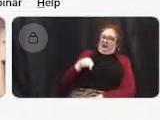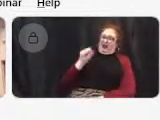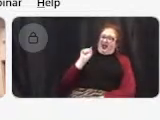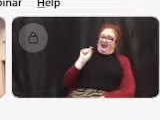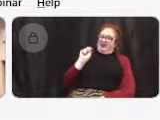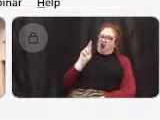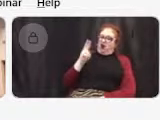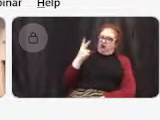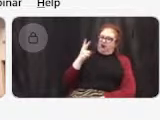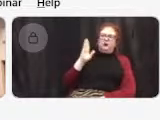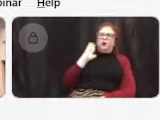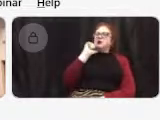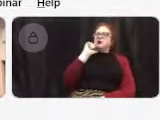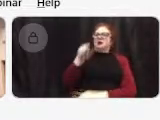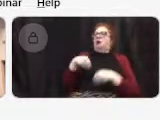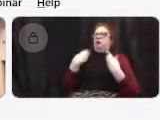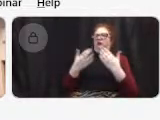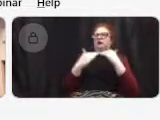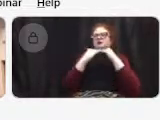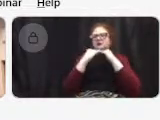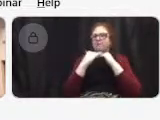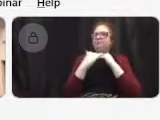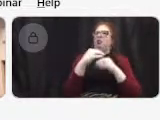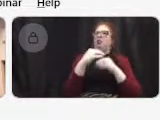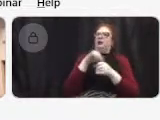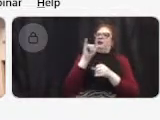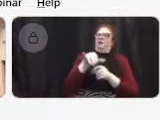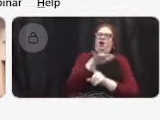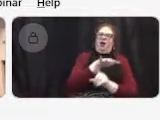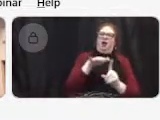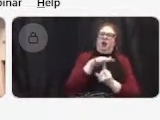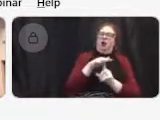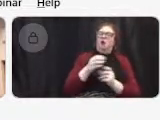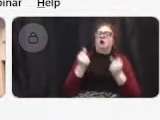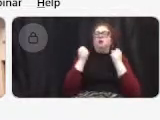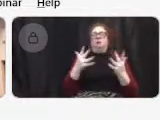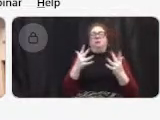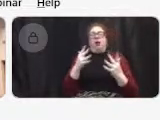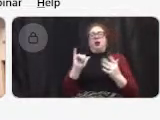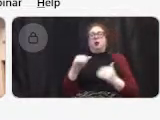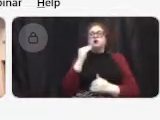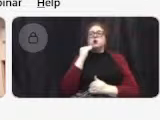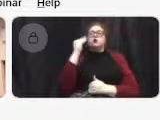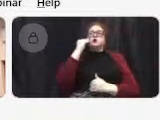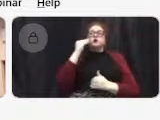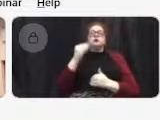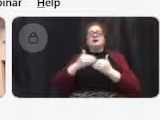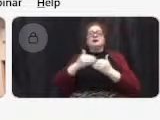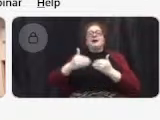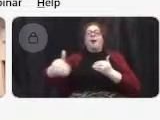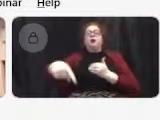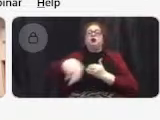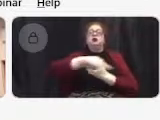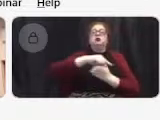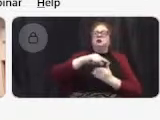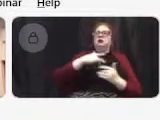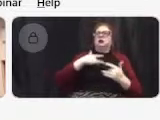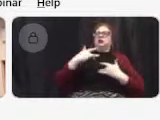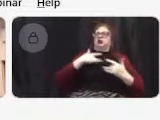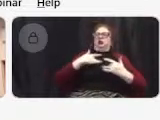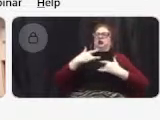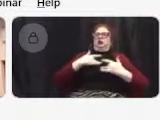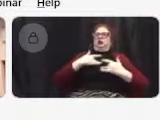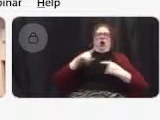stable environment in the area. Many neighbors have expressed these concerns and how it may be disruptive to the